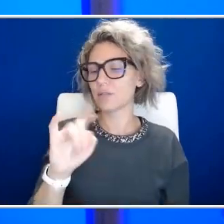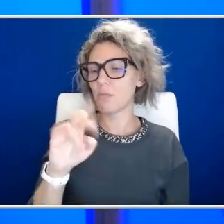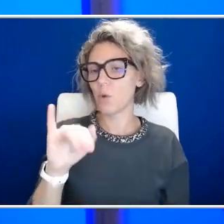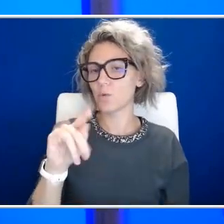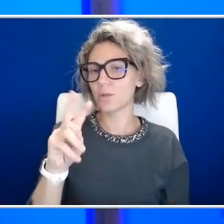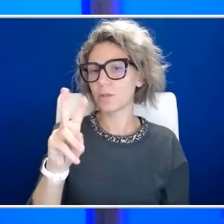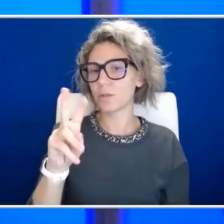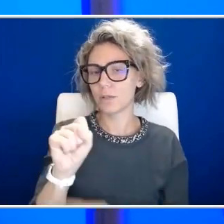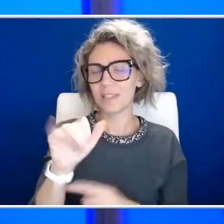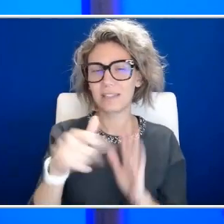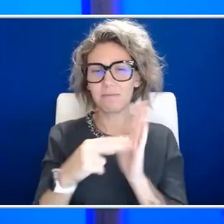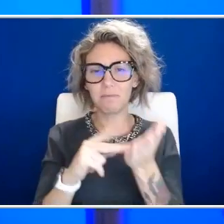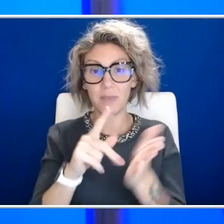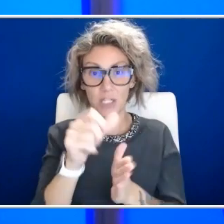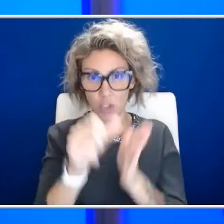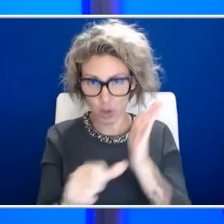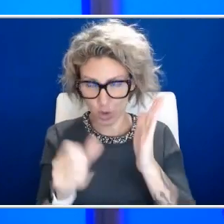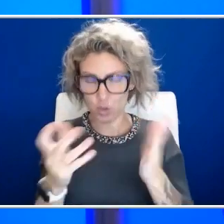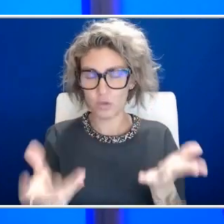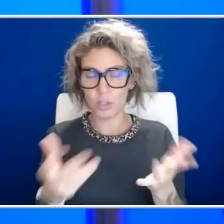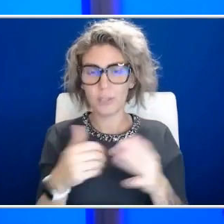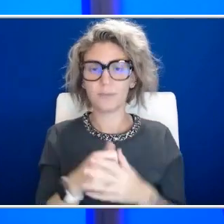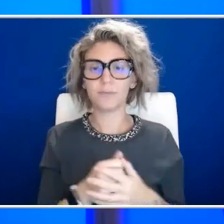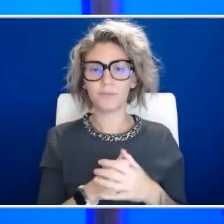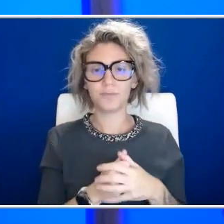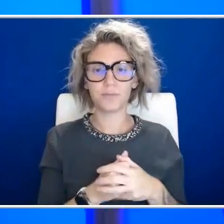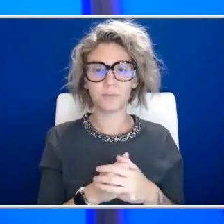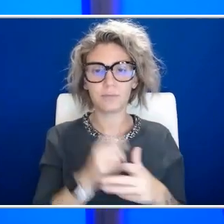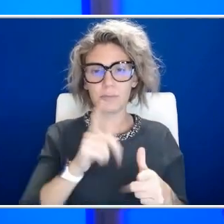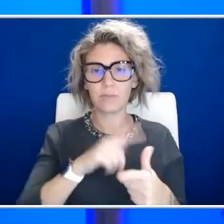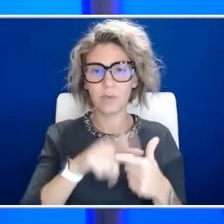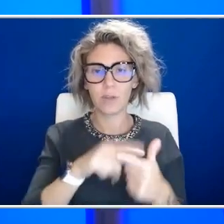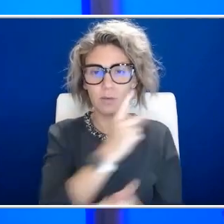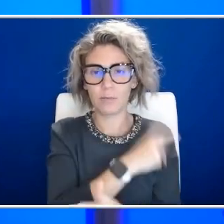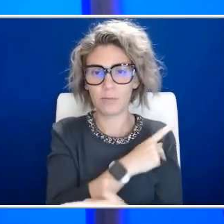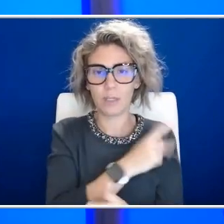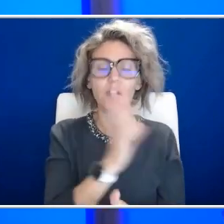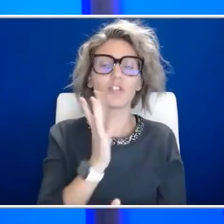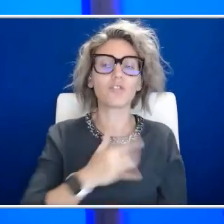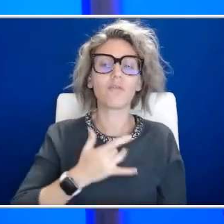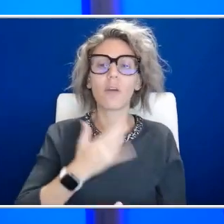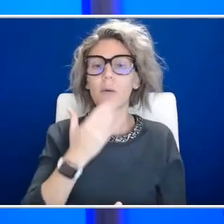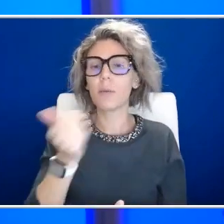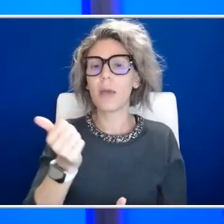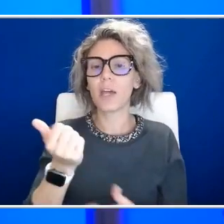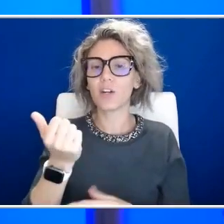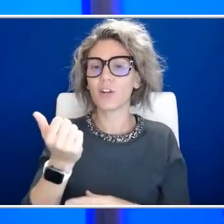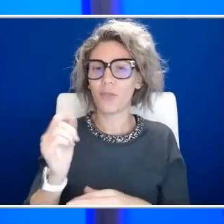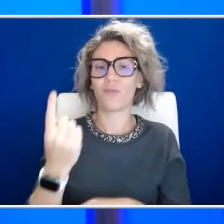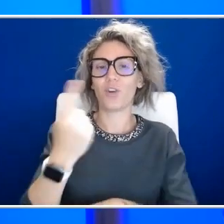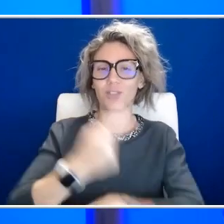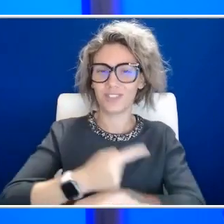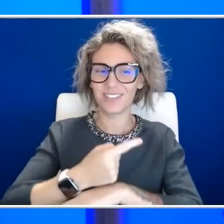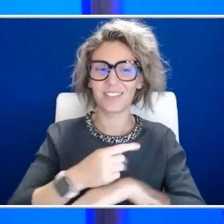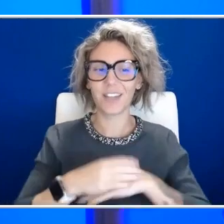surgery, and the patient will start feeling better day one, essentially. All